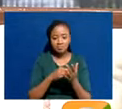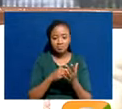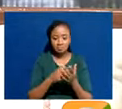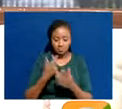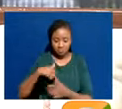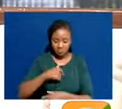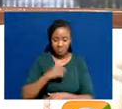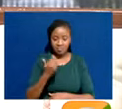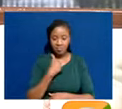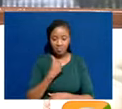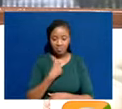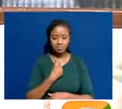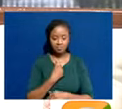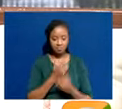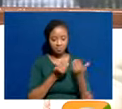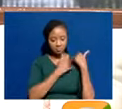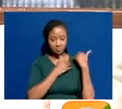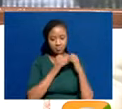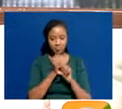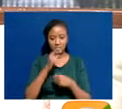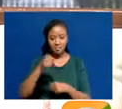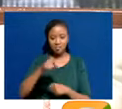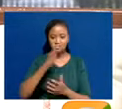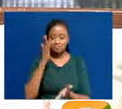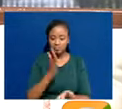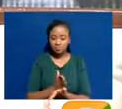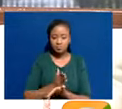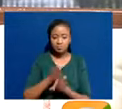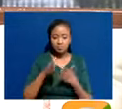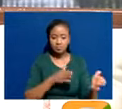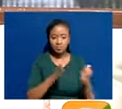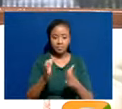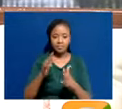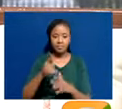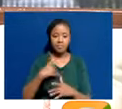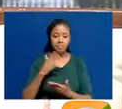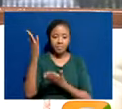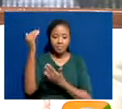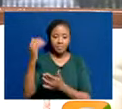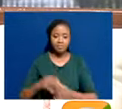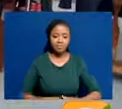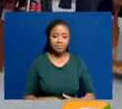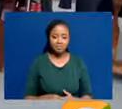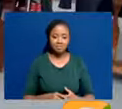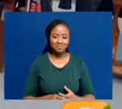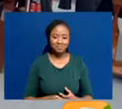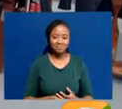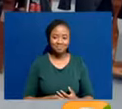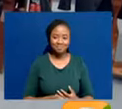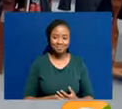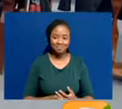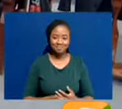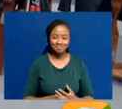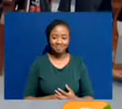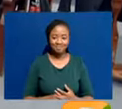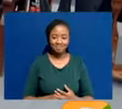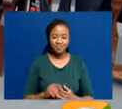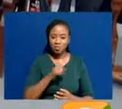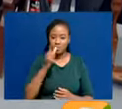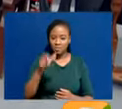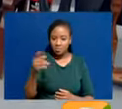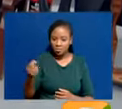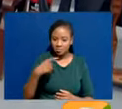it the true capital of hope and opportunities, order and dignity, ourselves. Yeah. Yes. What Ronald Reagan once called